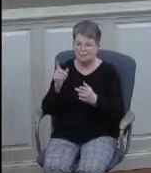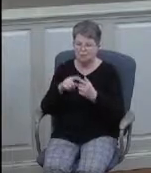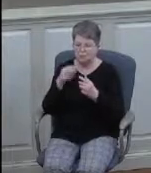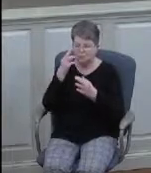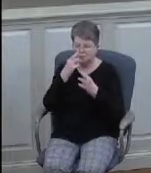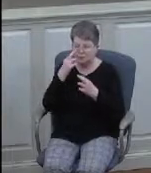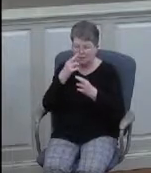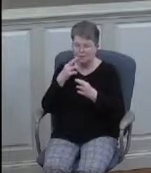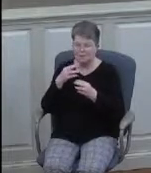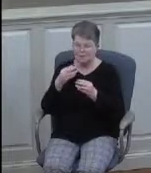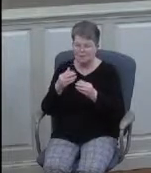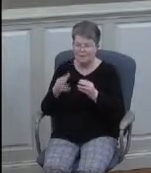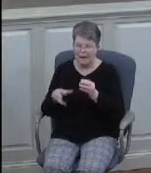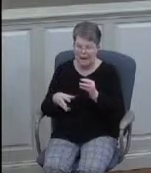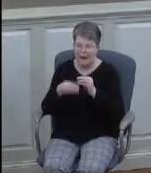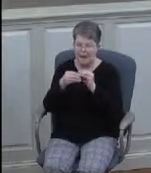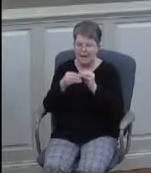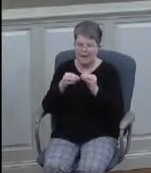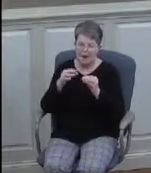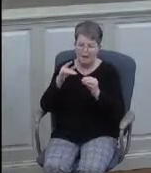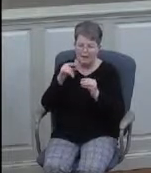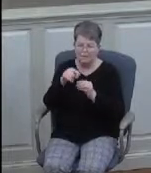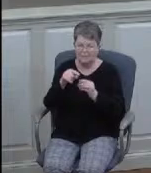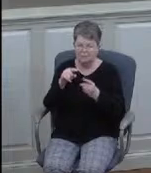it on to all the way to